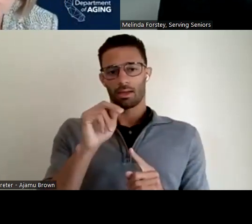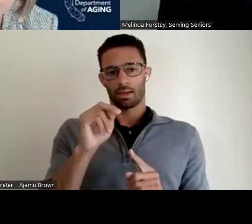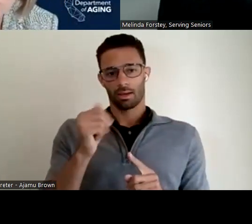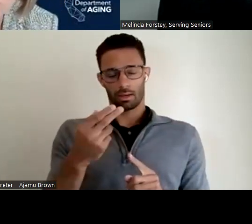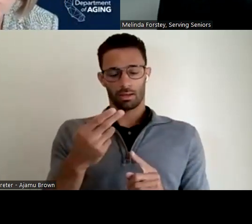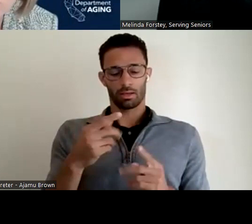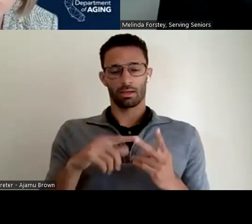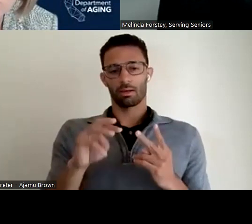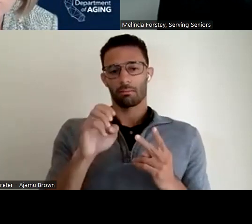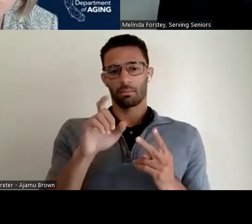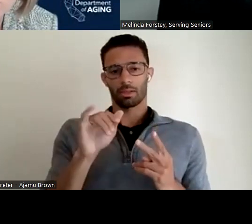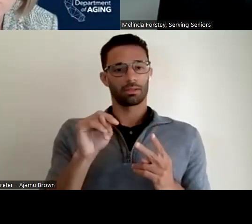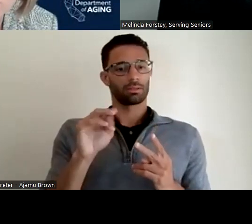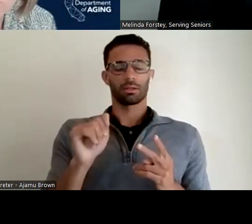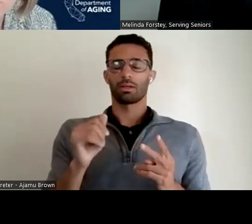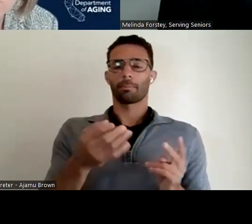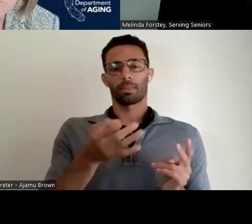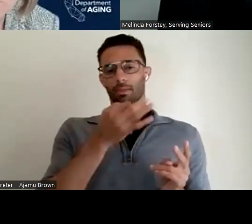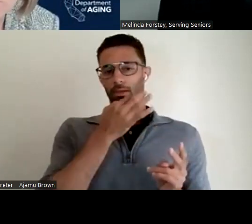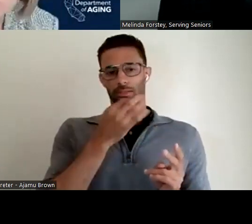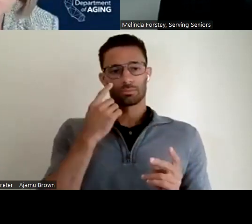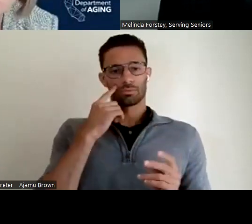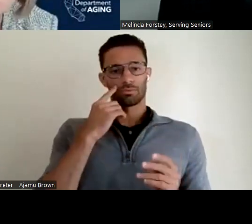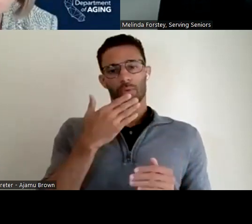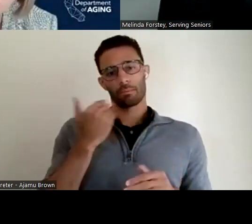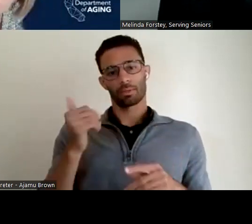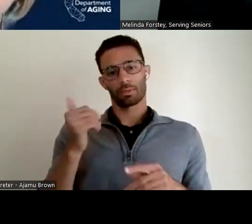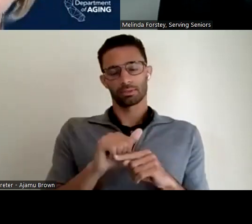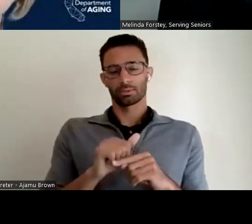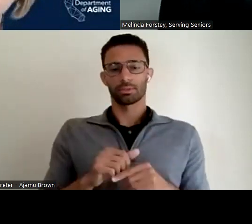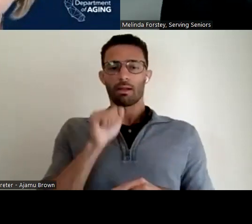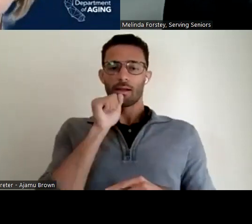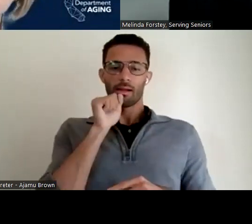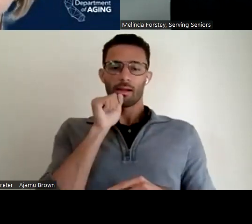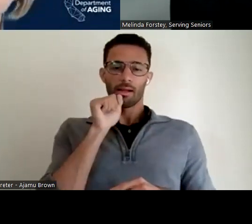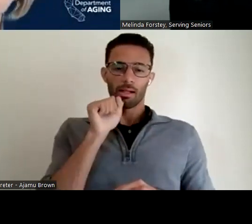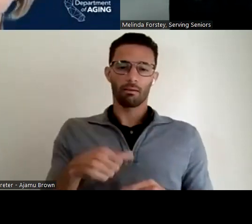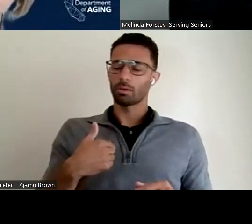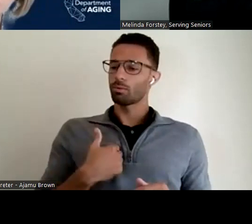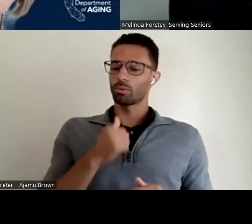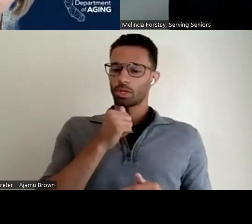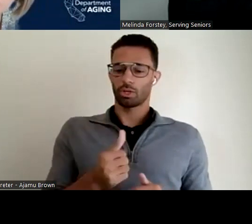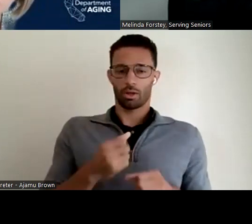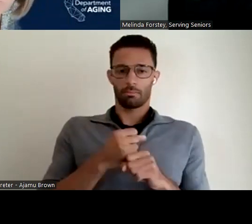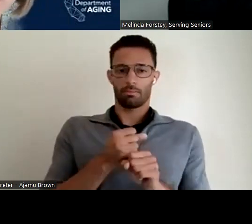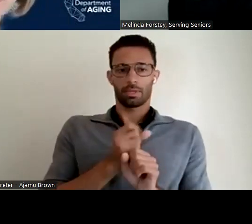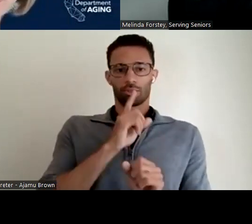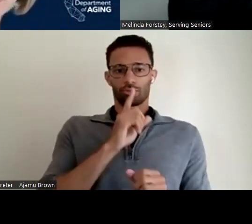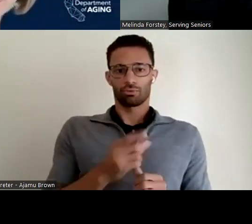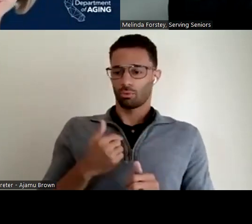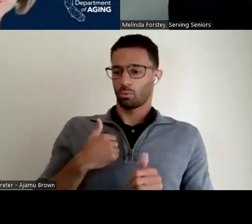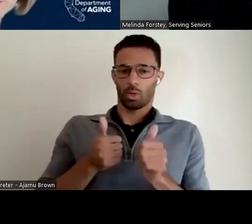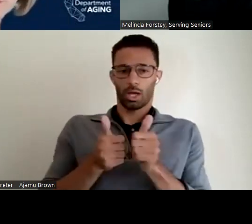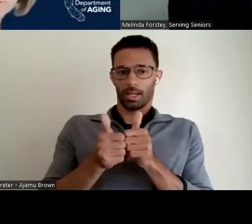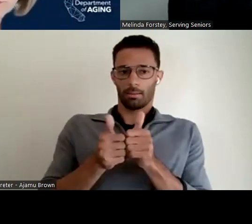best practices. And I love that about making sure that we're not competing against each other in